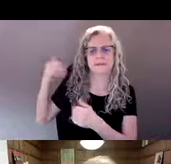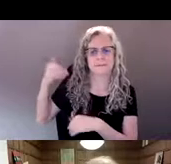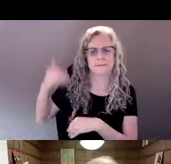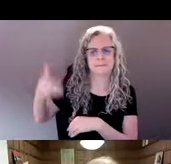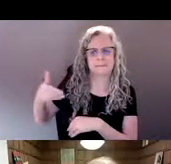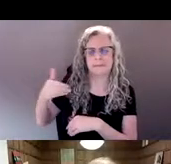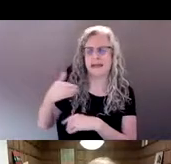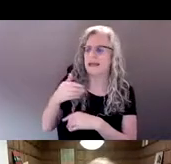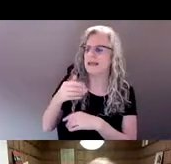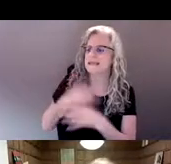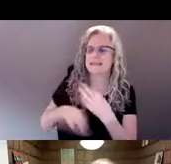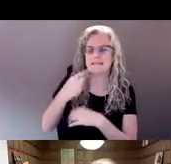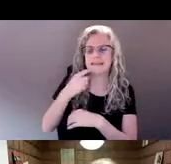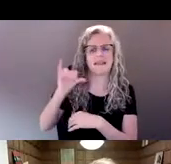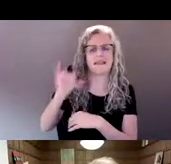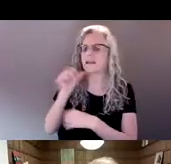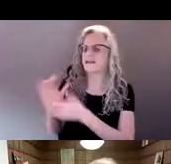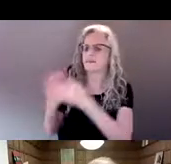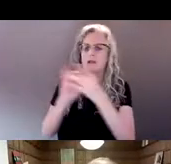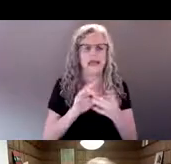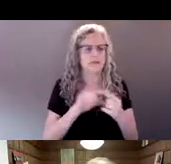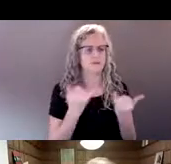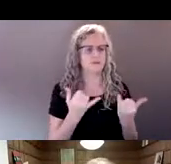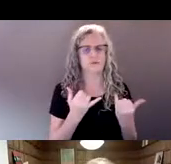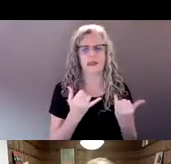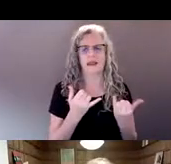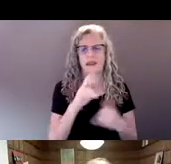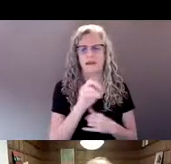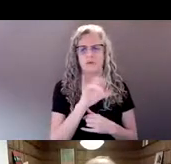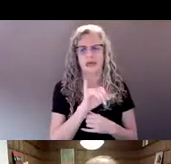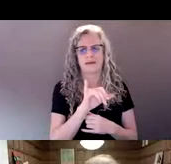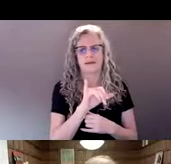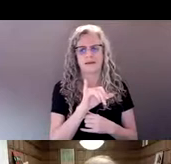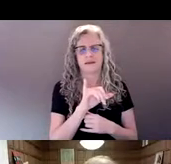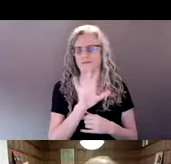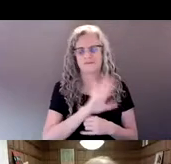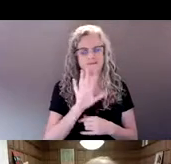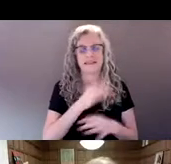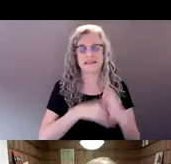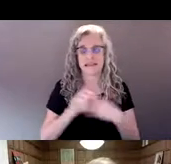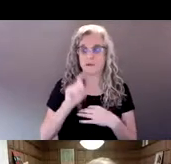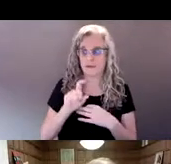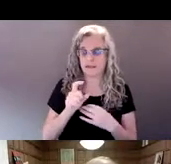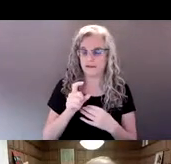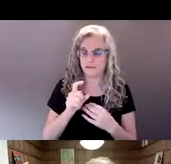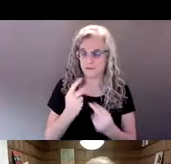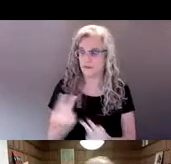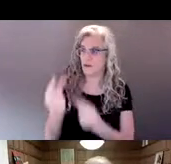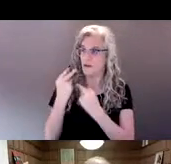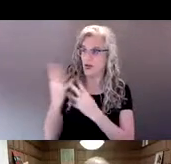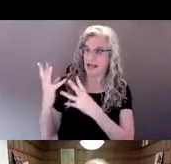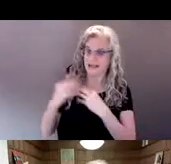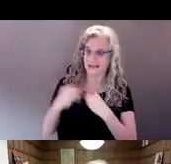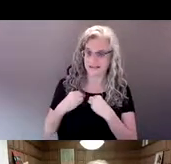the particularities of our present reality, we should embrace those histories. The slippage